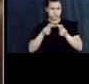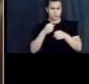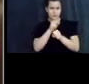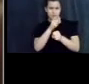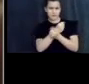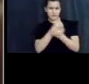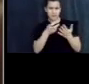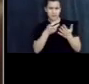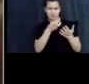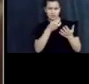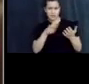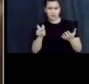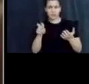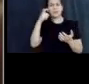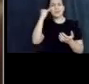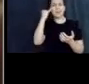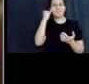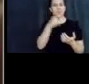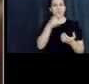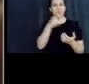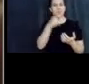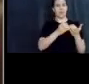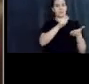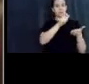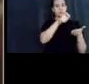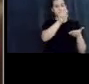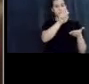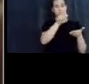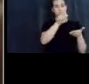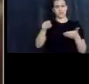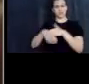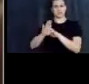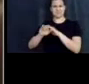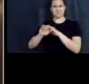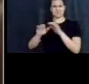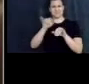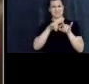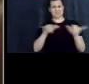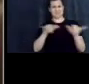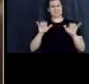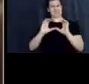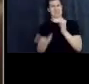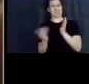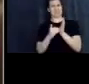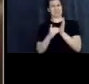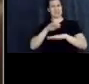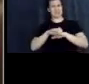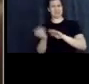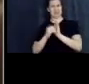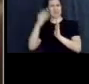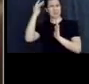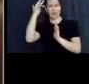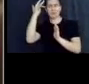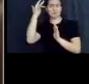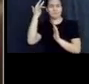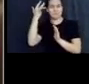you in a class that you already have credit for, because nobody wants to pay for a class that they don't need to pay for. Make sure that you submit them to the